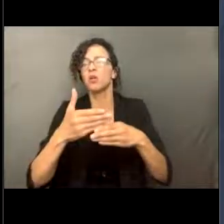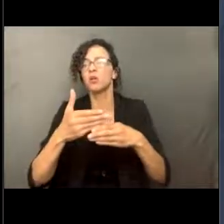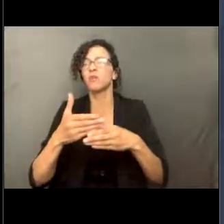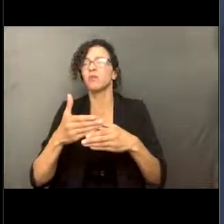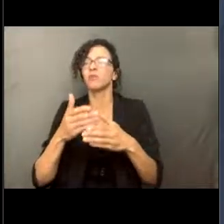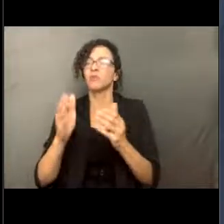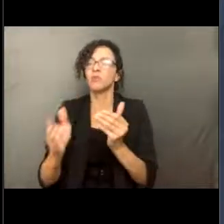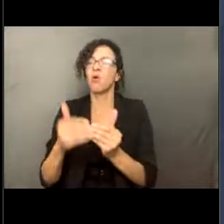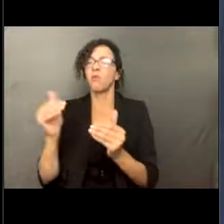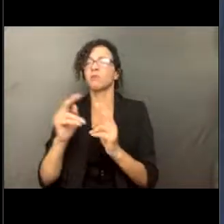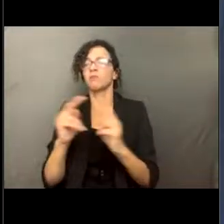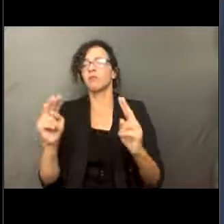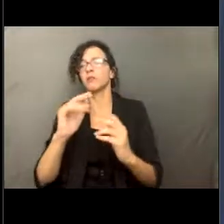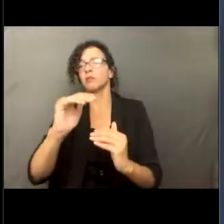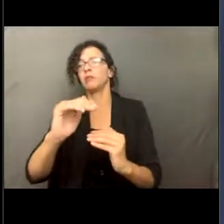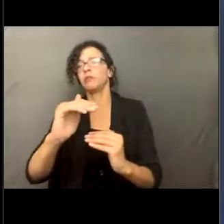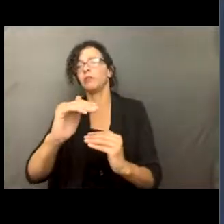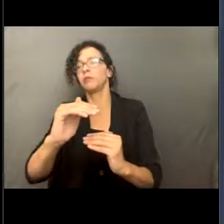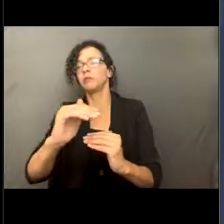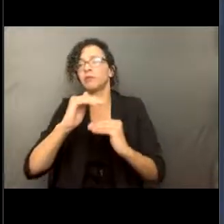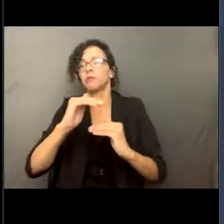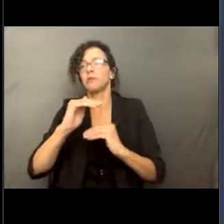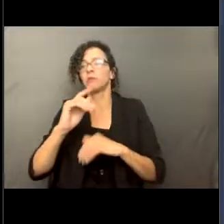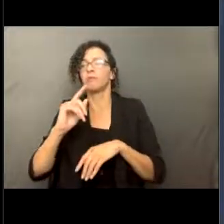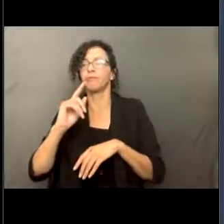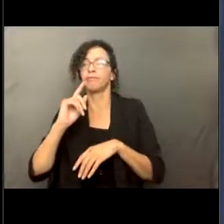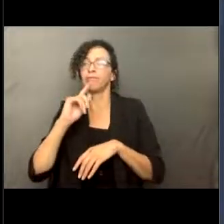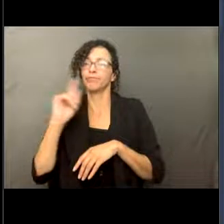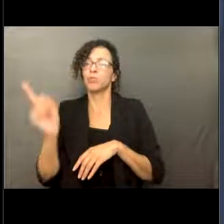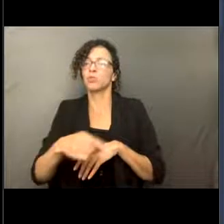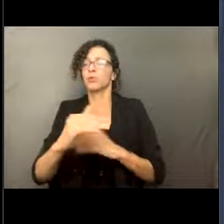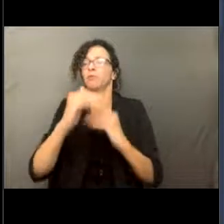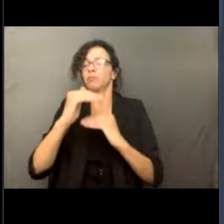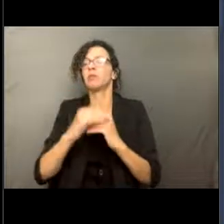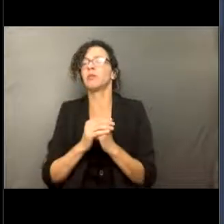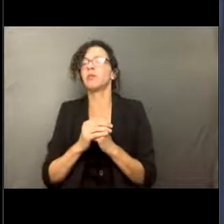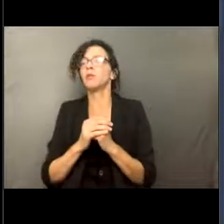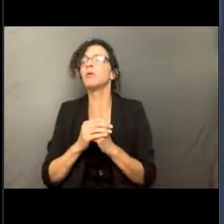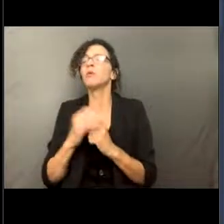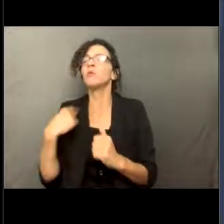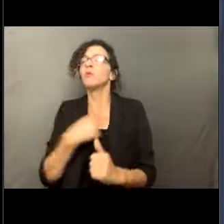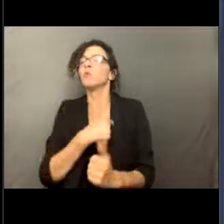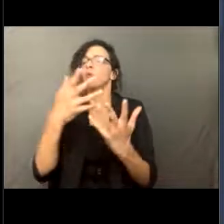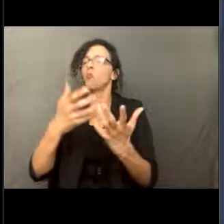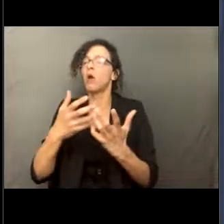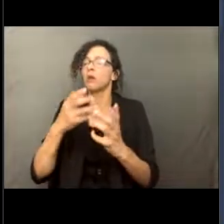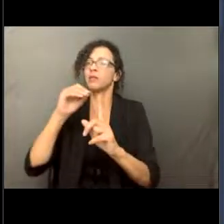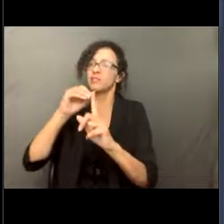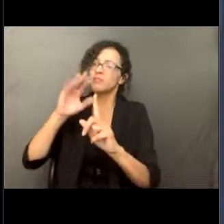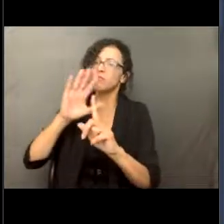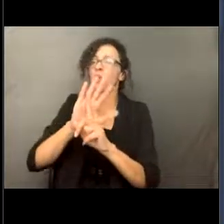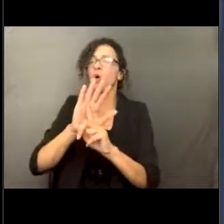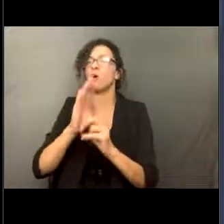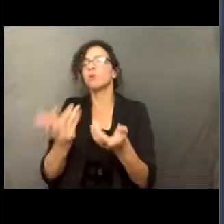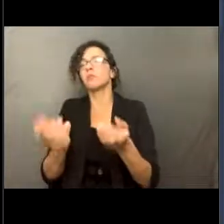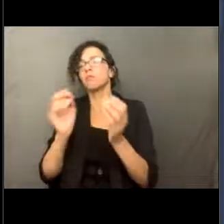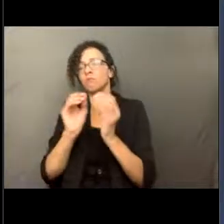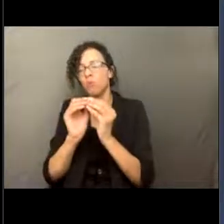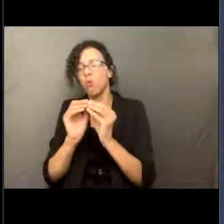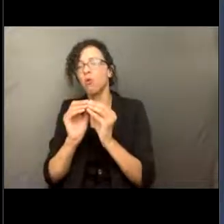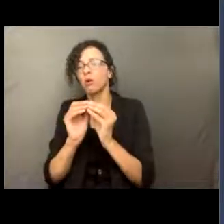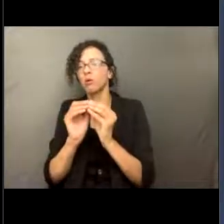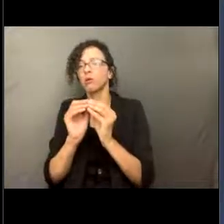per se, and we wanted to, you know, shed light of what our agencies are and hearing from them. And sometimes an hour